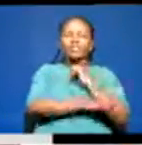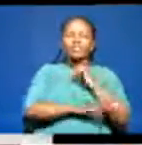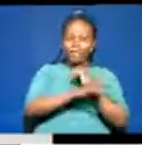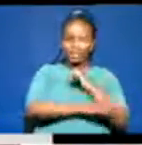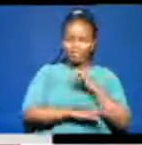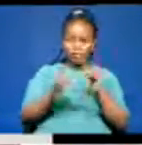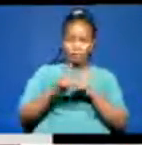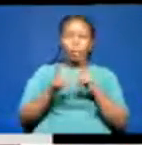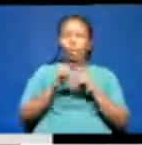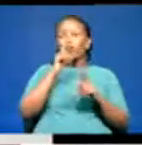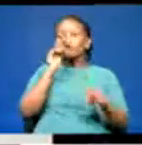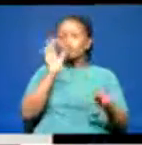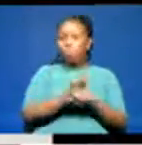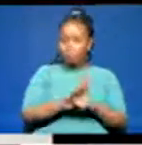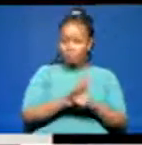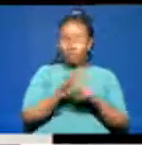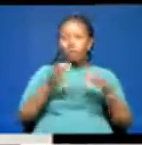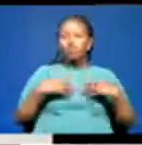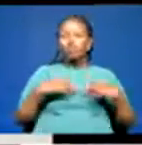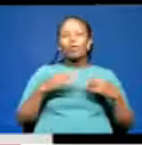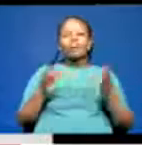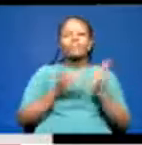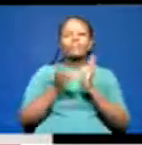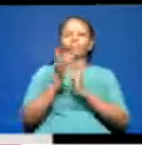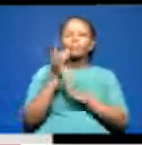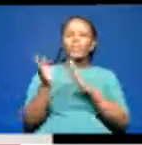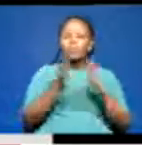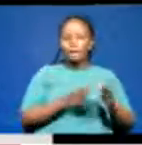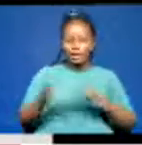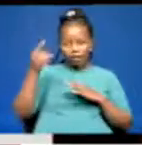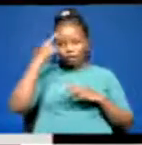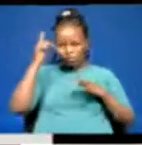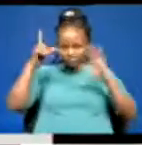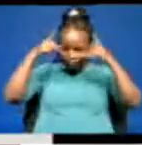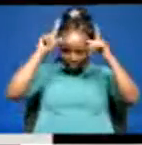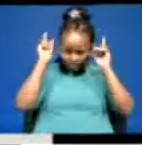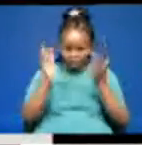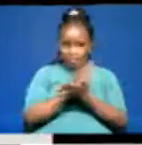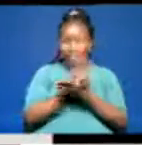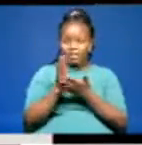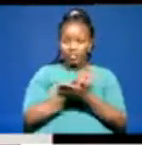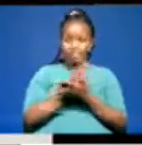that we will go a long way in dealing with the intermittent droughts that we face every other year.